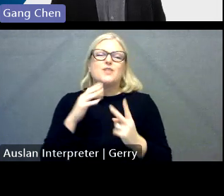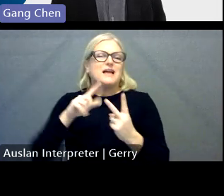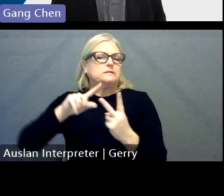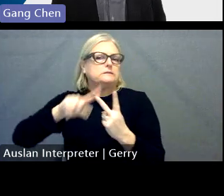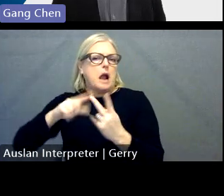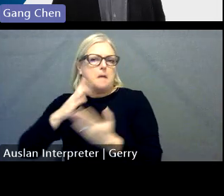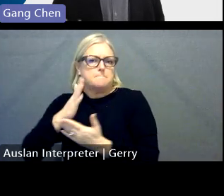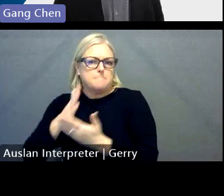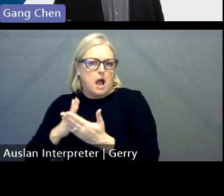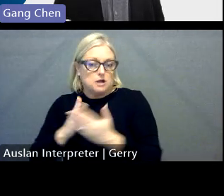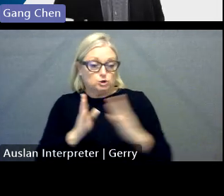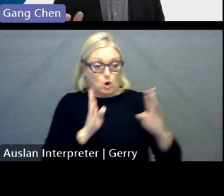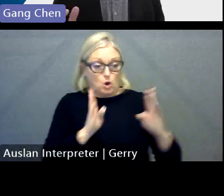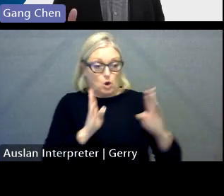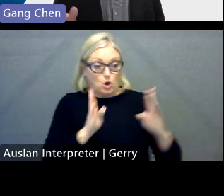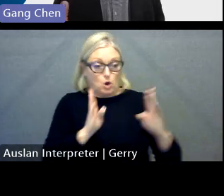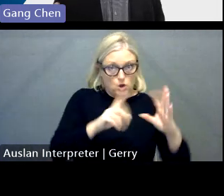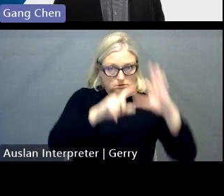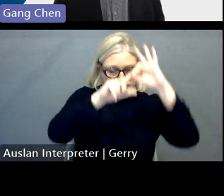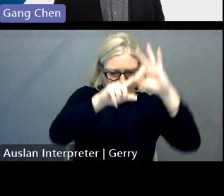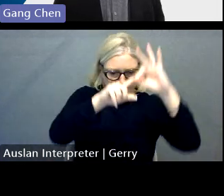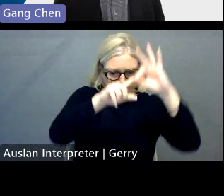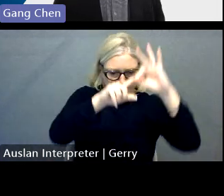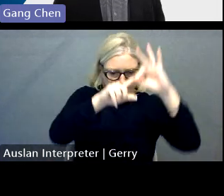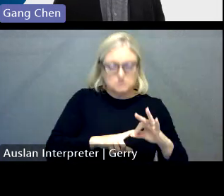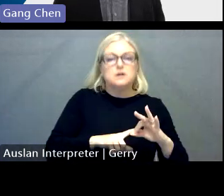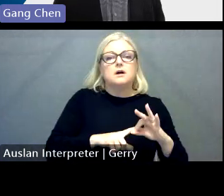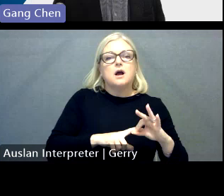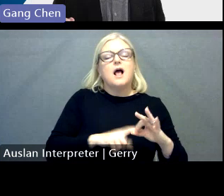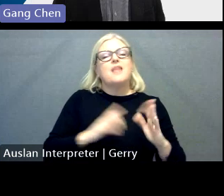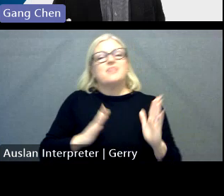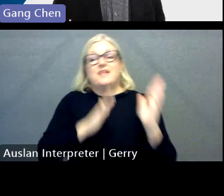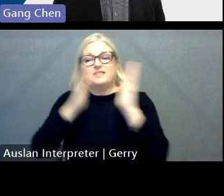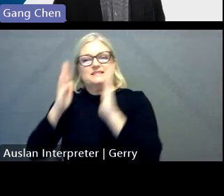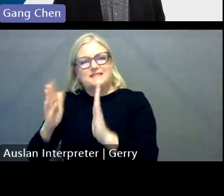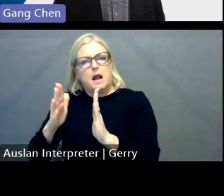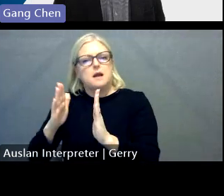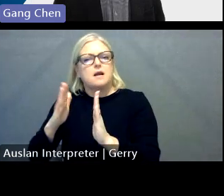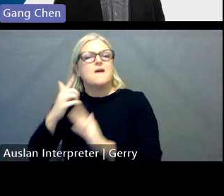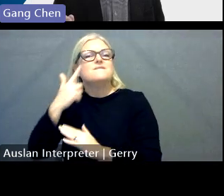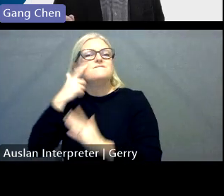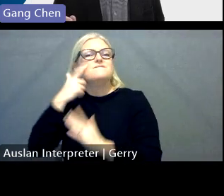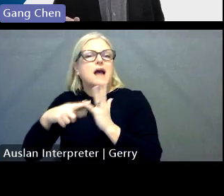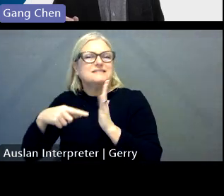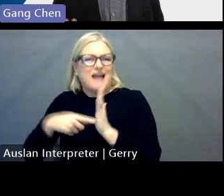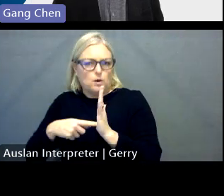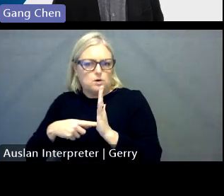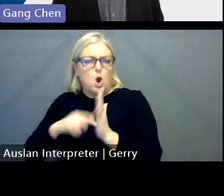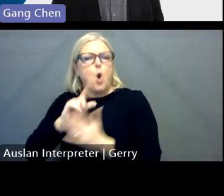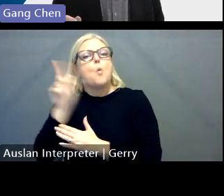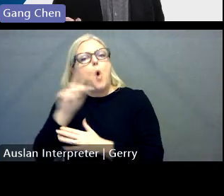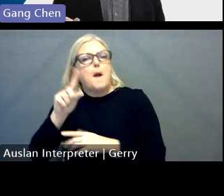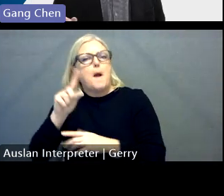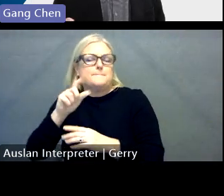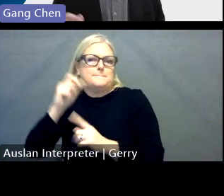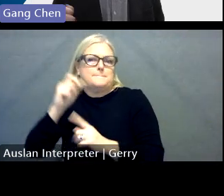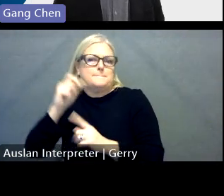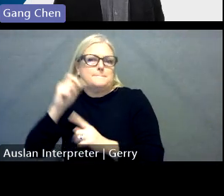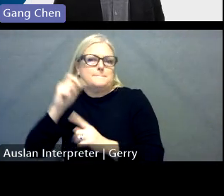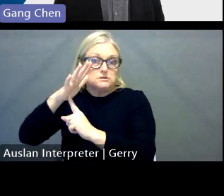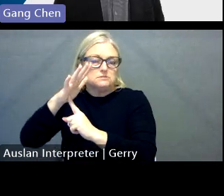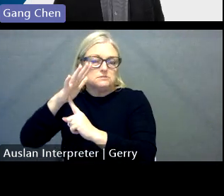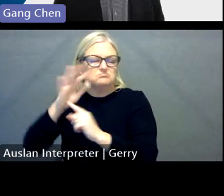14 questions, will provide you rich information to understand what matters more for each respondent.